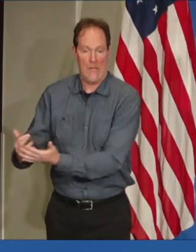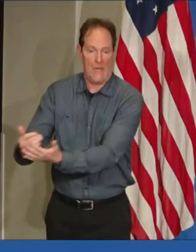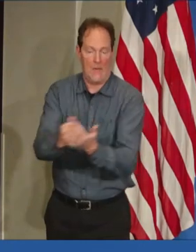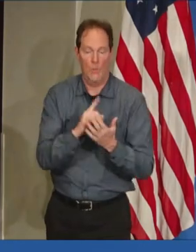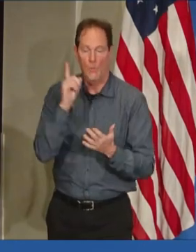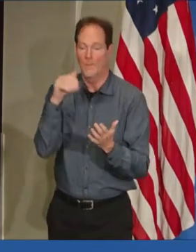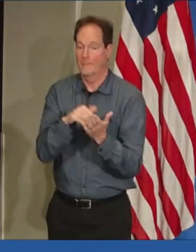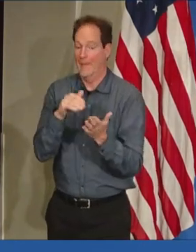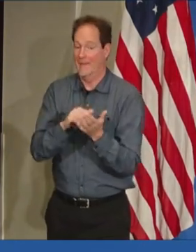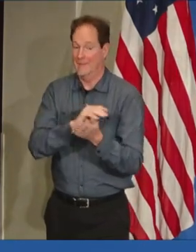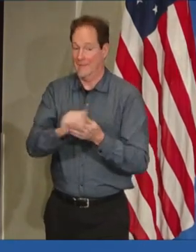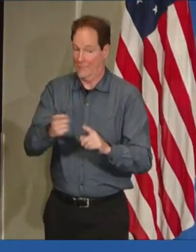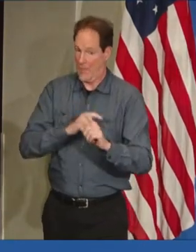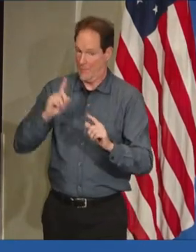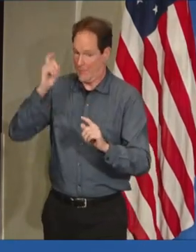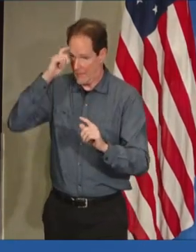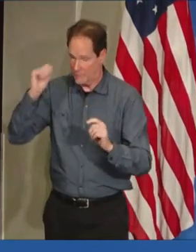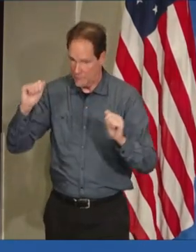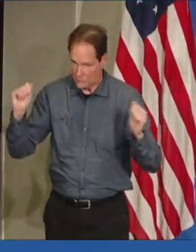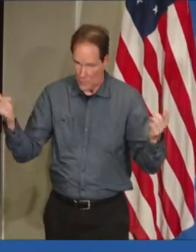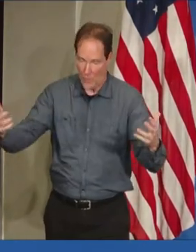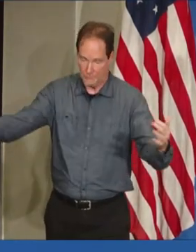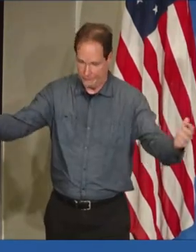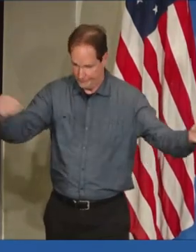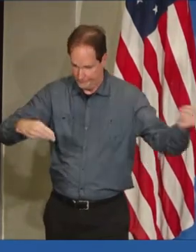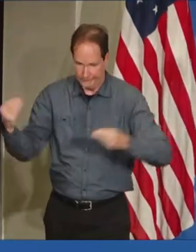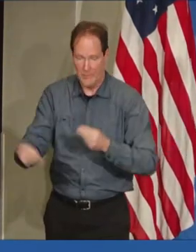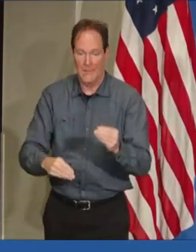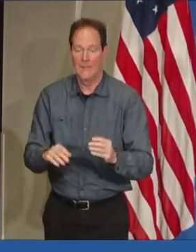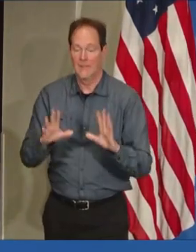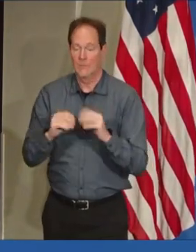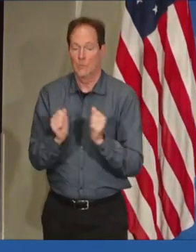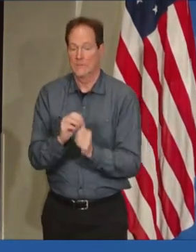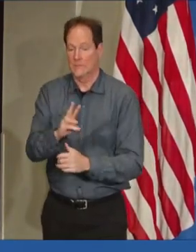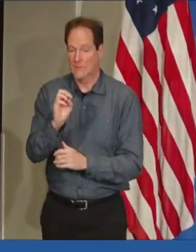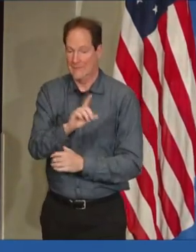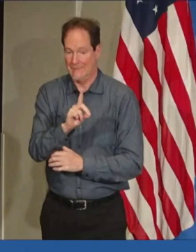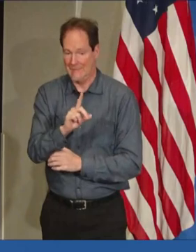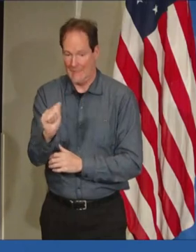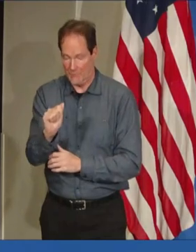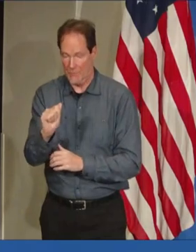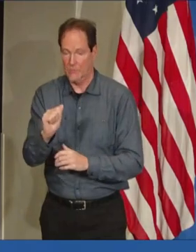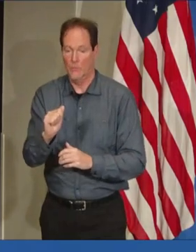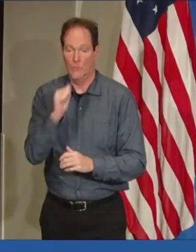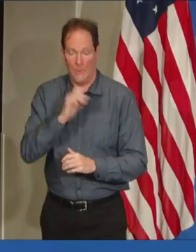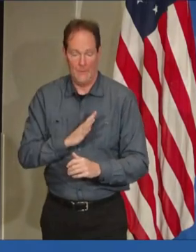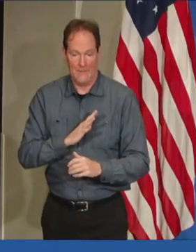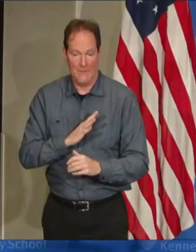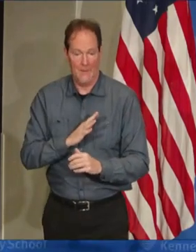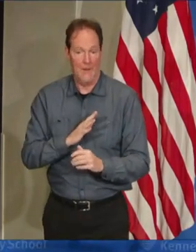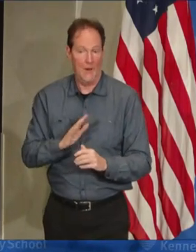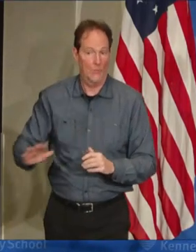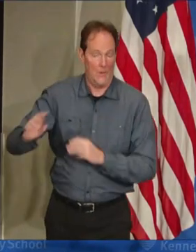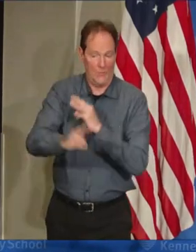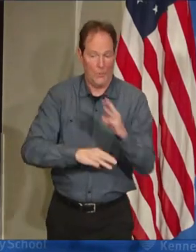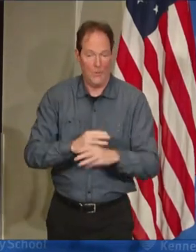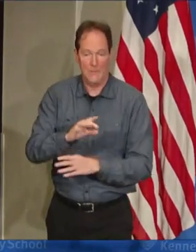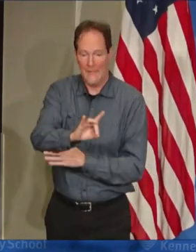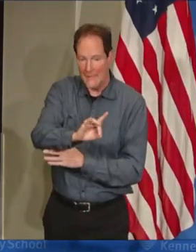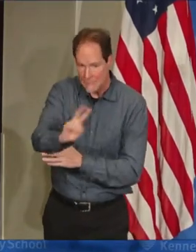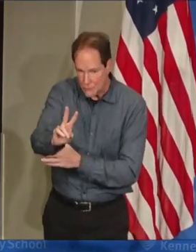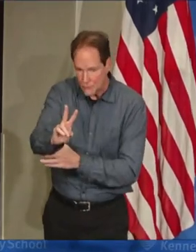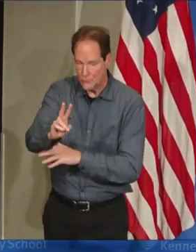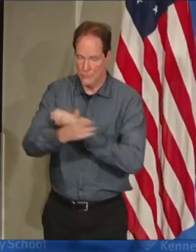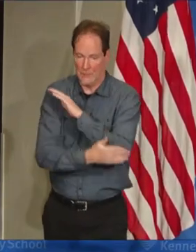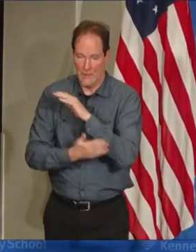the government. We had a conference with 600 disabled women from around the world from 82 countries.